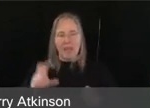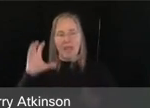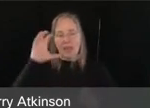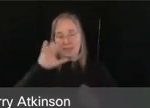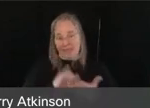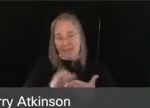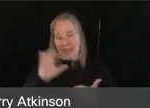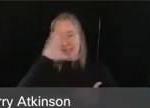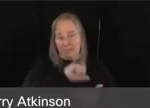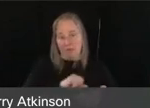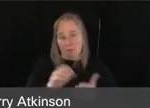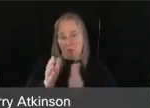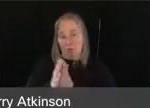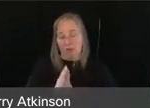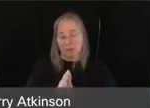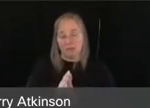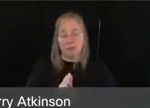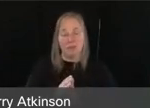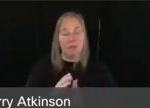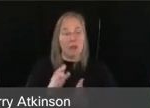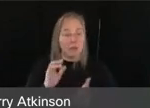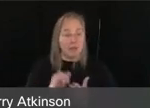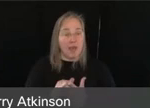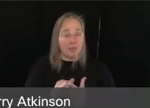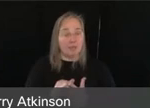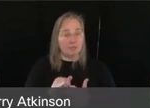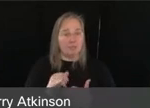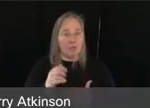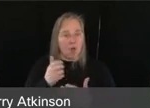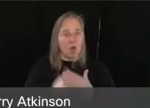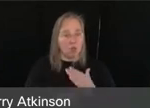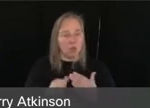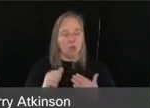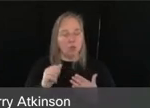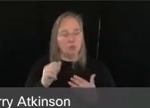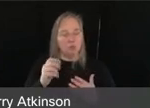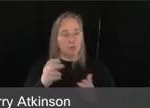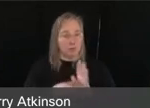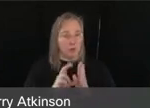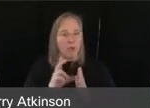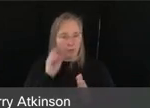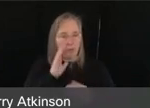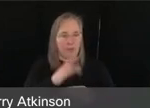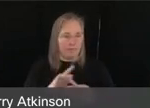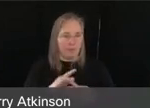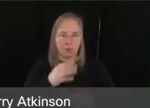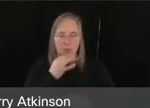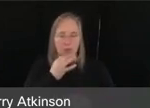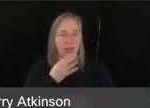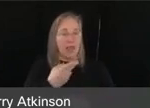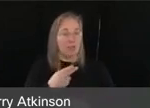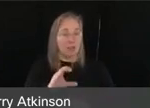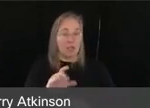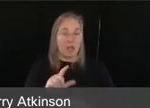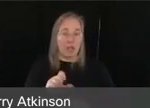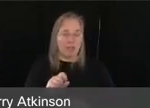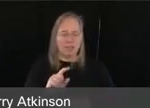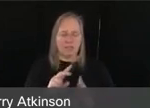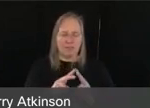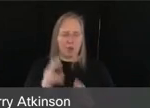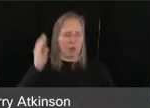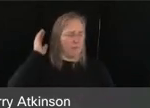for FY22 is under review and will be available soon. HCLS is extremely mindful of the